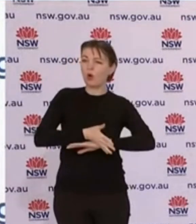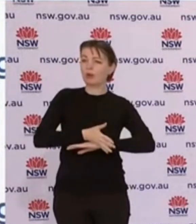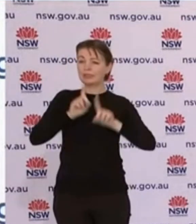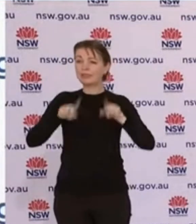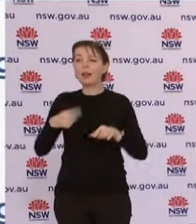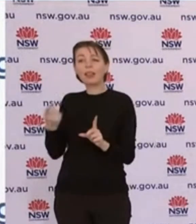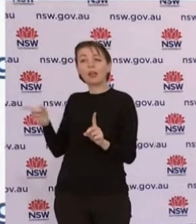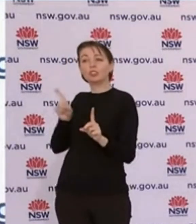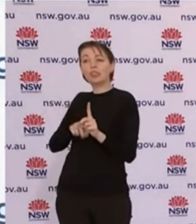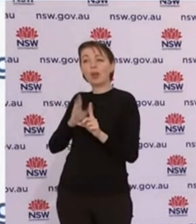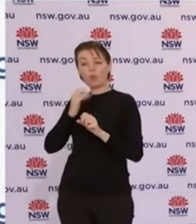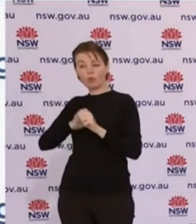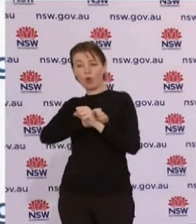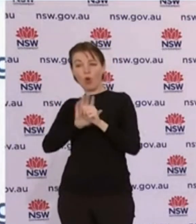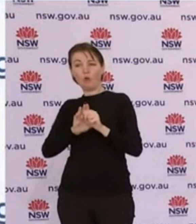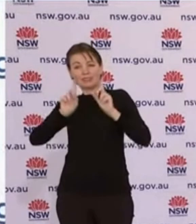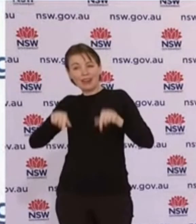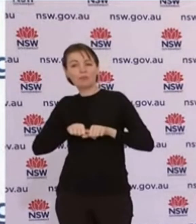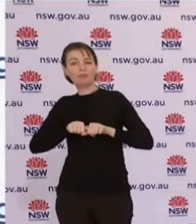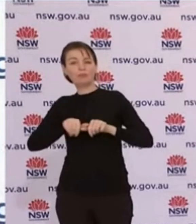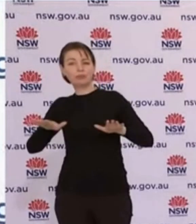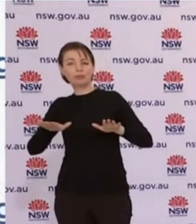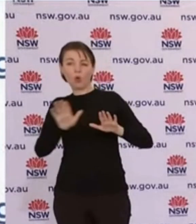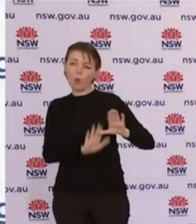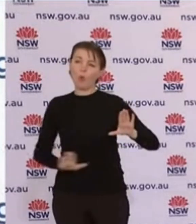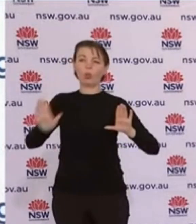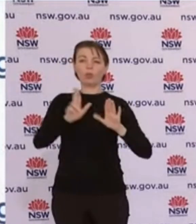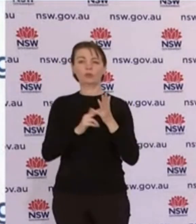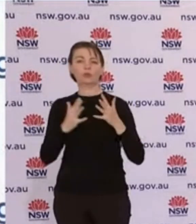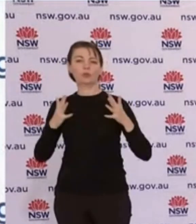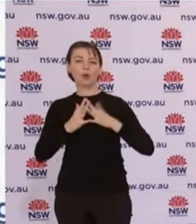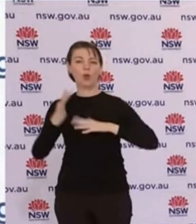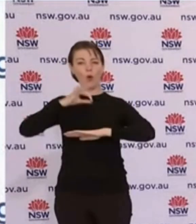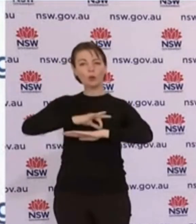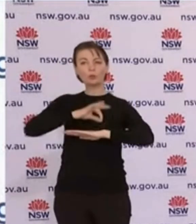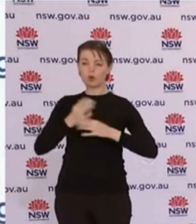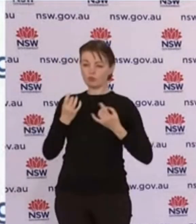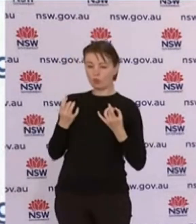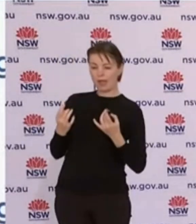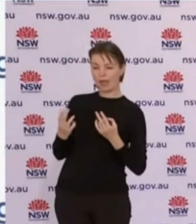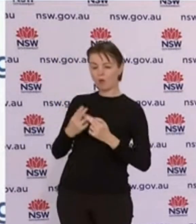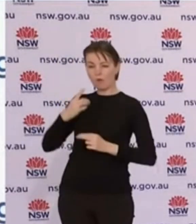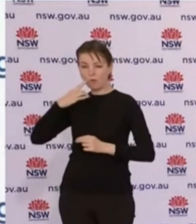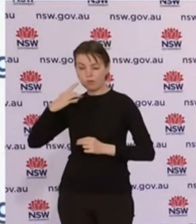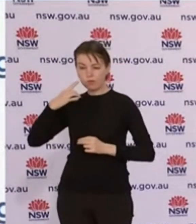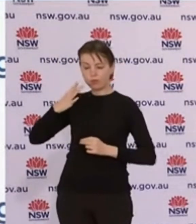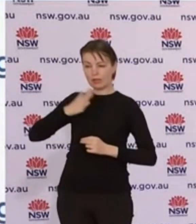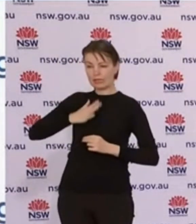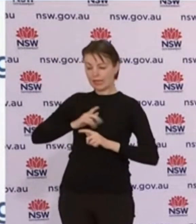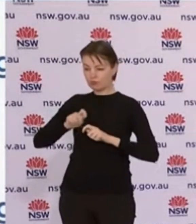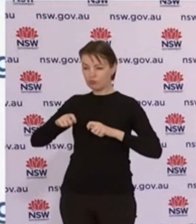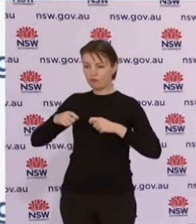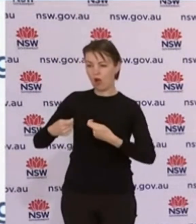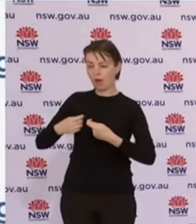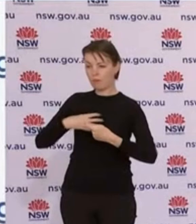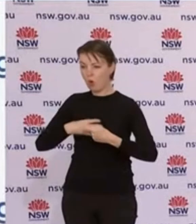last year across all hospitals across the state to prepare for the need if we did need to